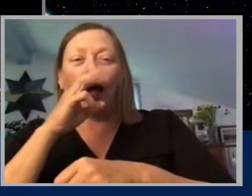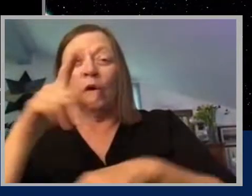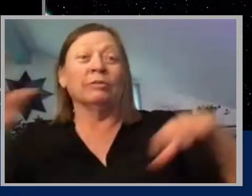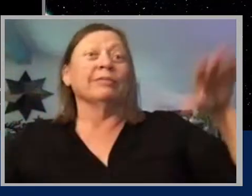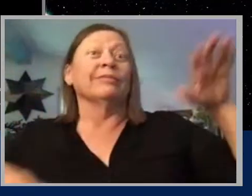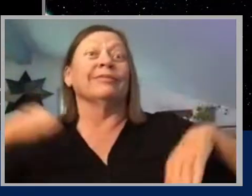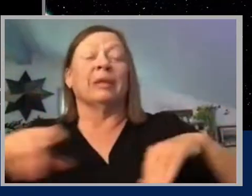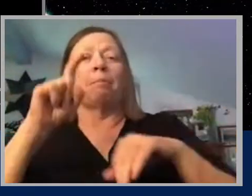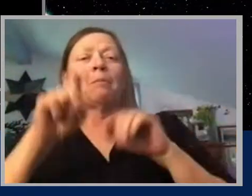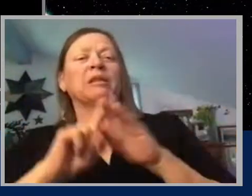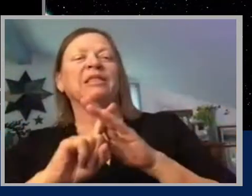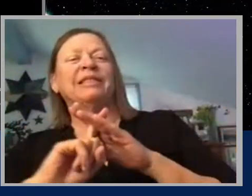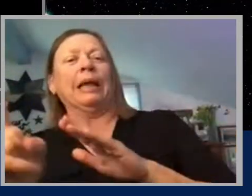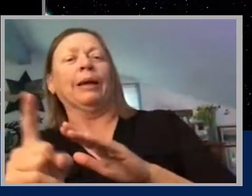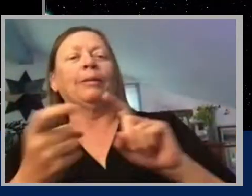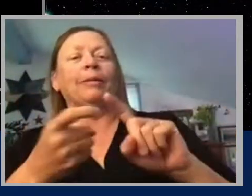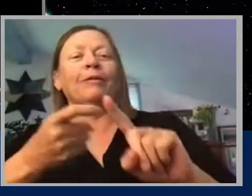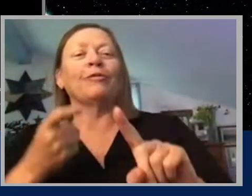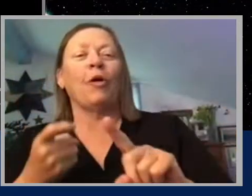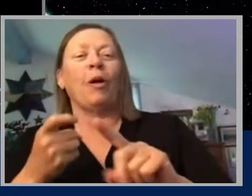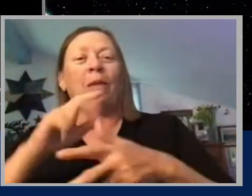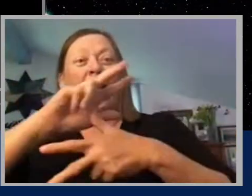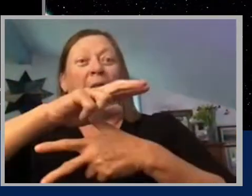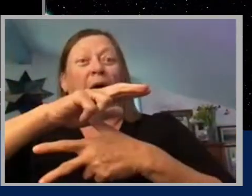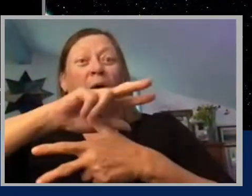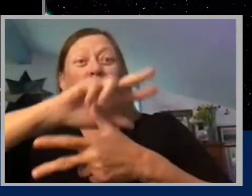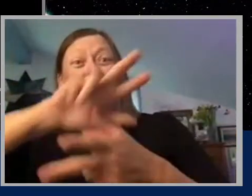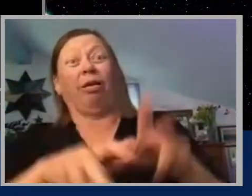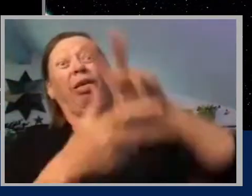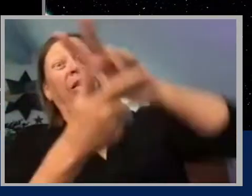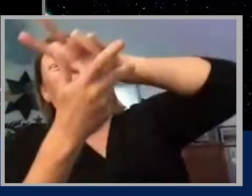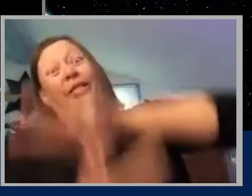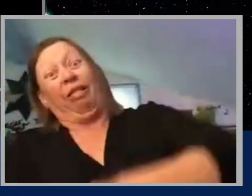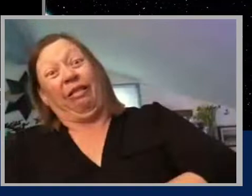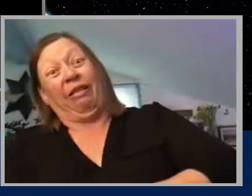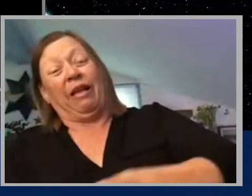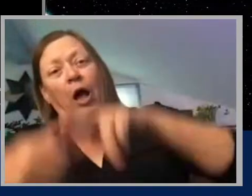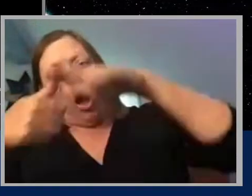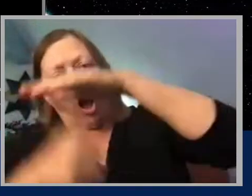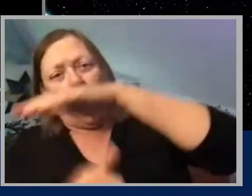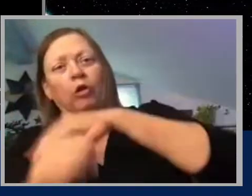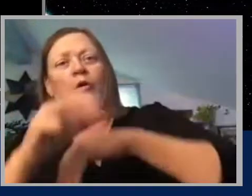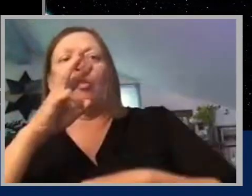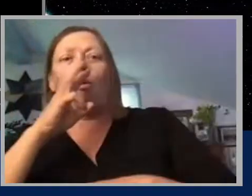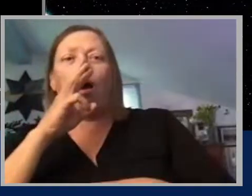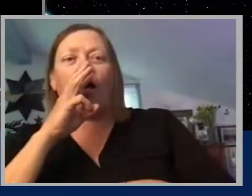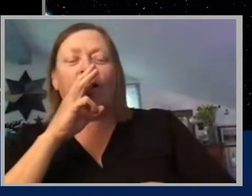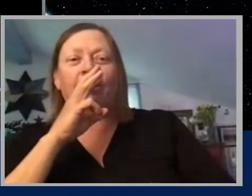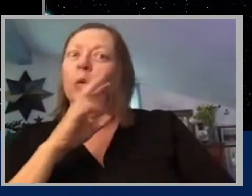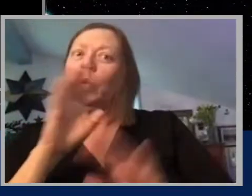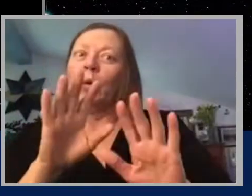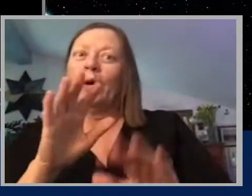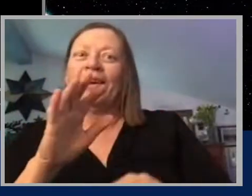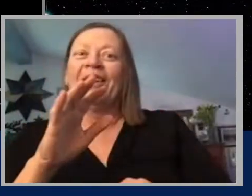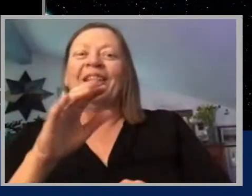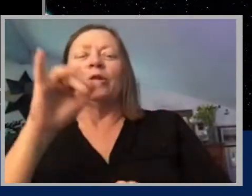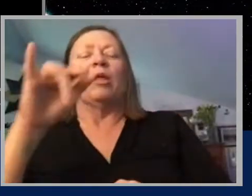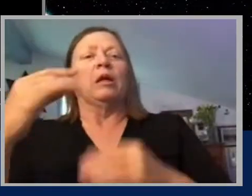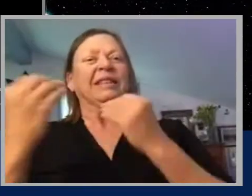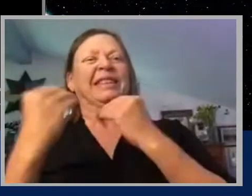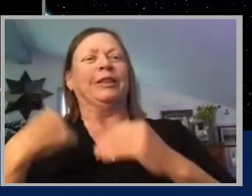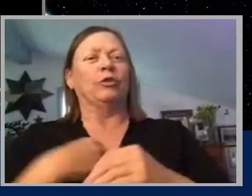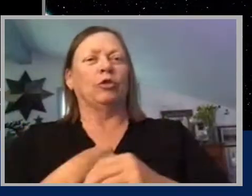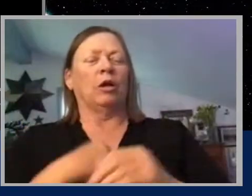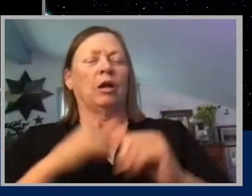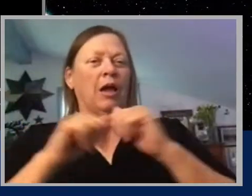is simulating having landed on water, flipped upside down and in an off nominal situation. So the idea